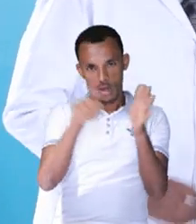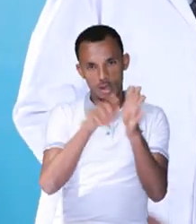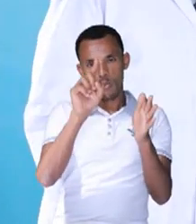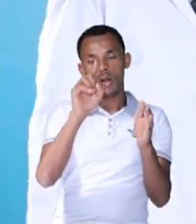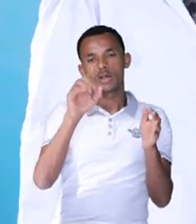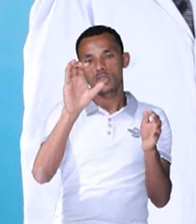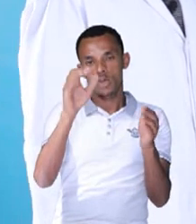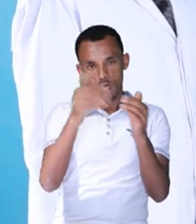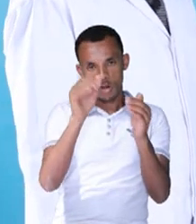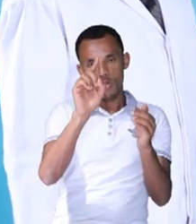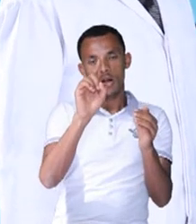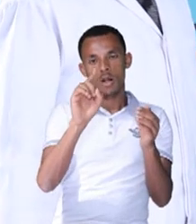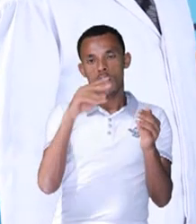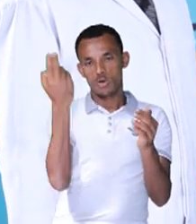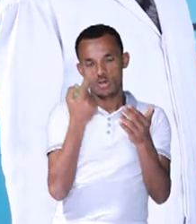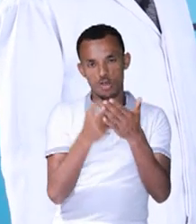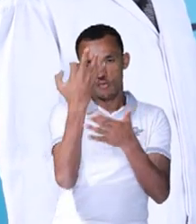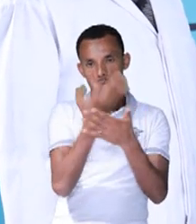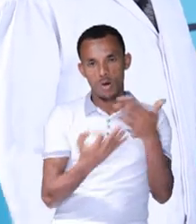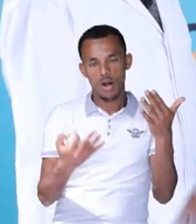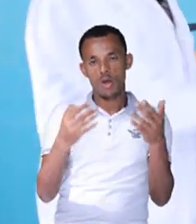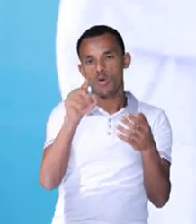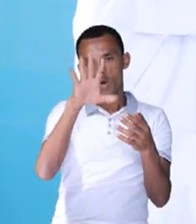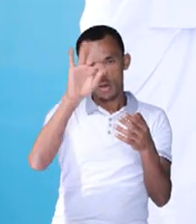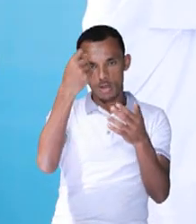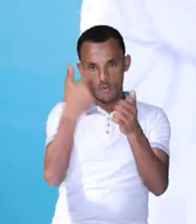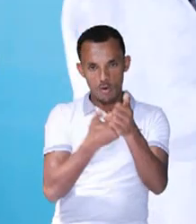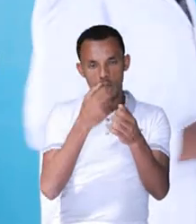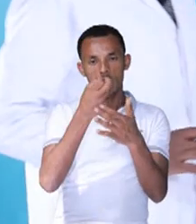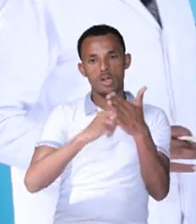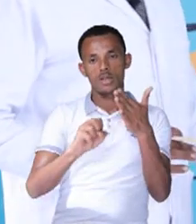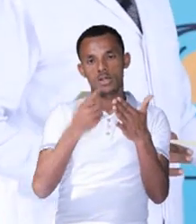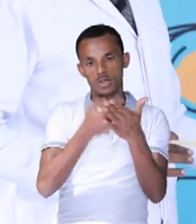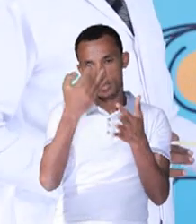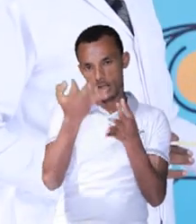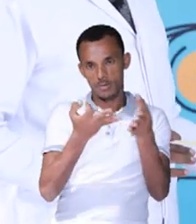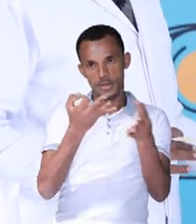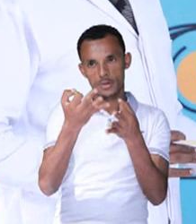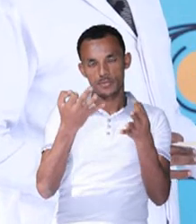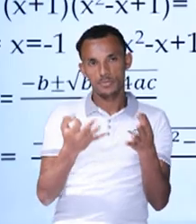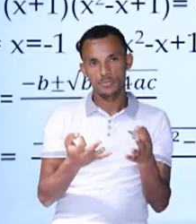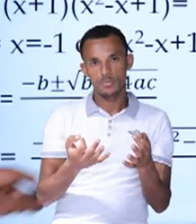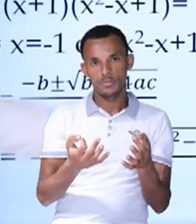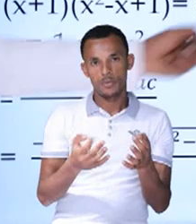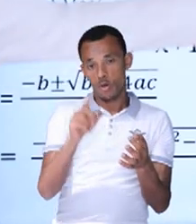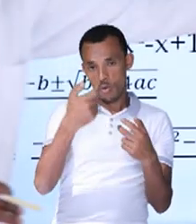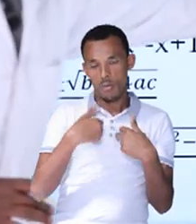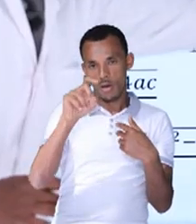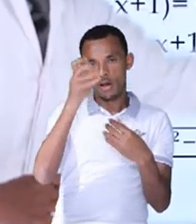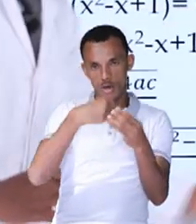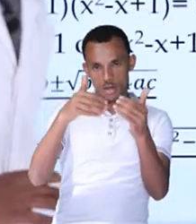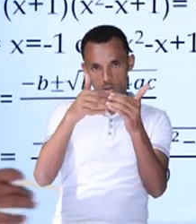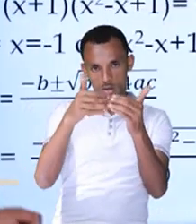When I use that quadratic formula, you will have the following result as that given expression it will be. You have